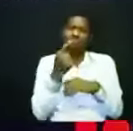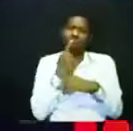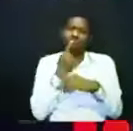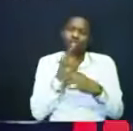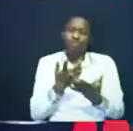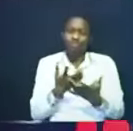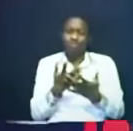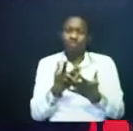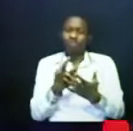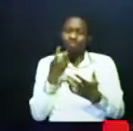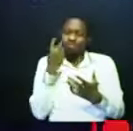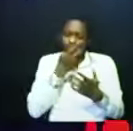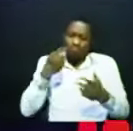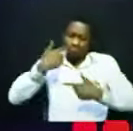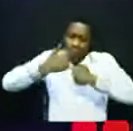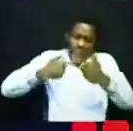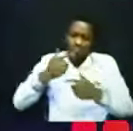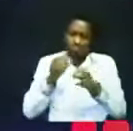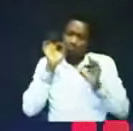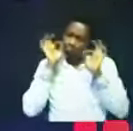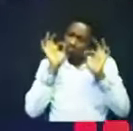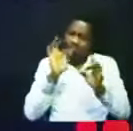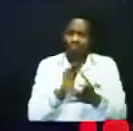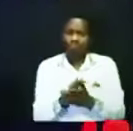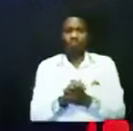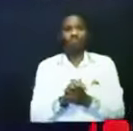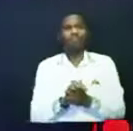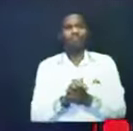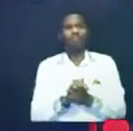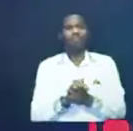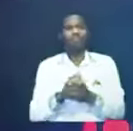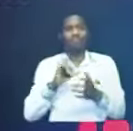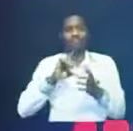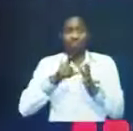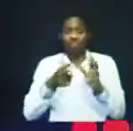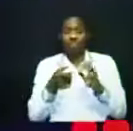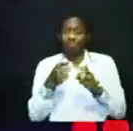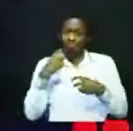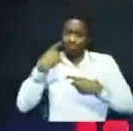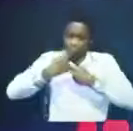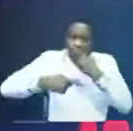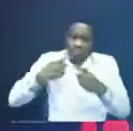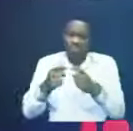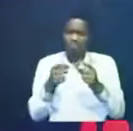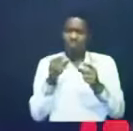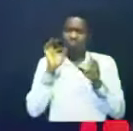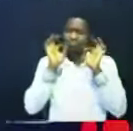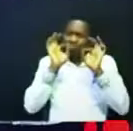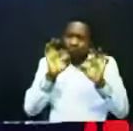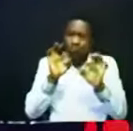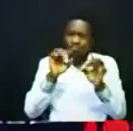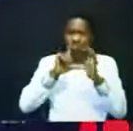out. Speak it out, and you'll be releasing a double-edged